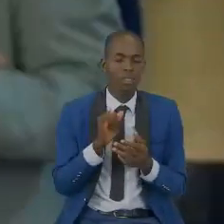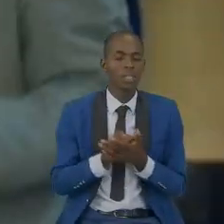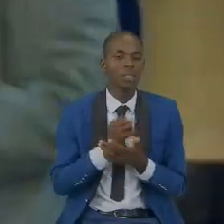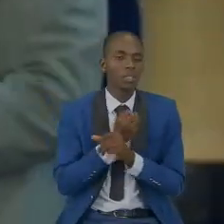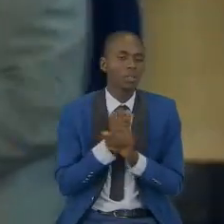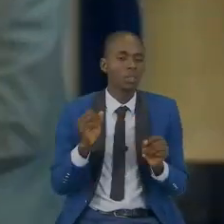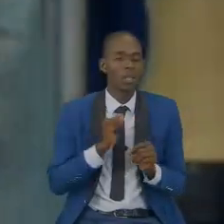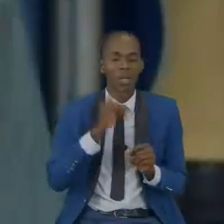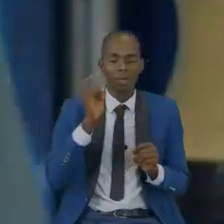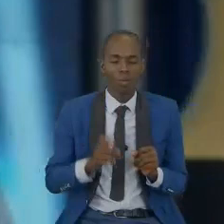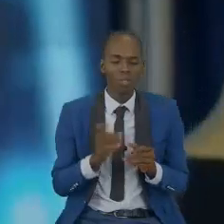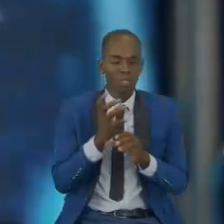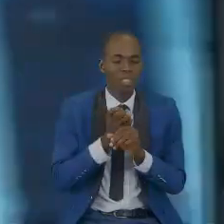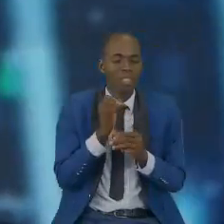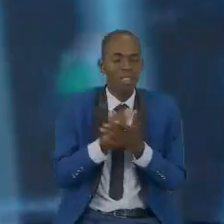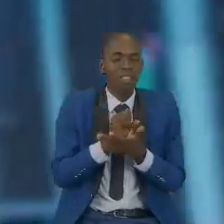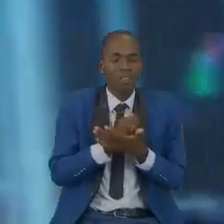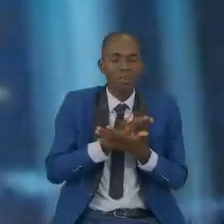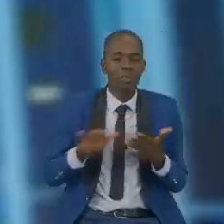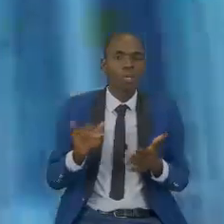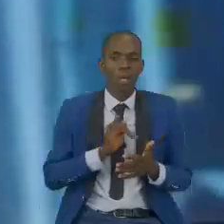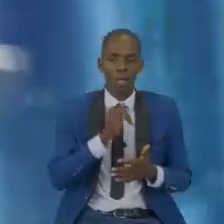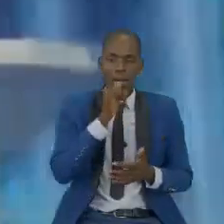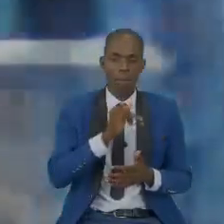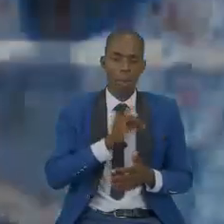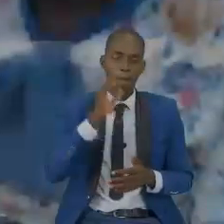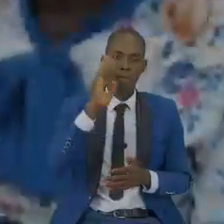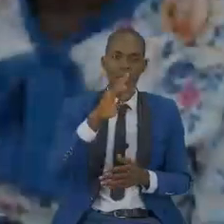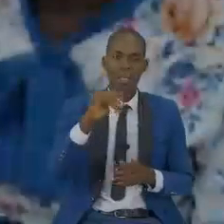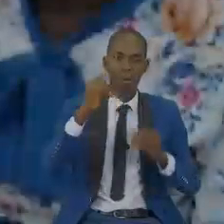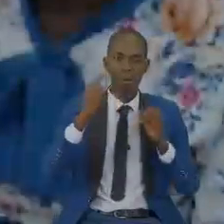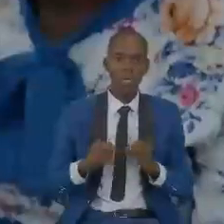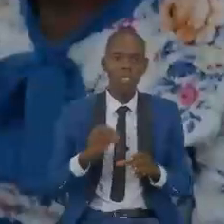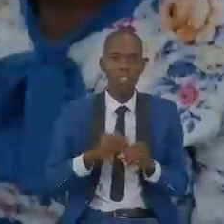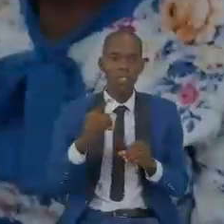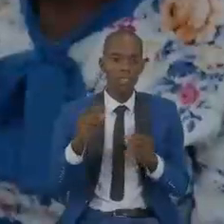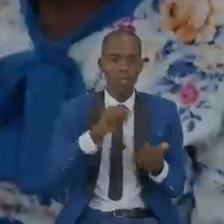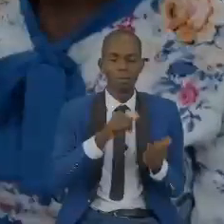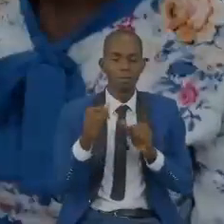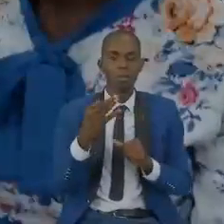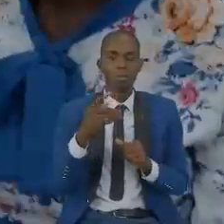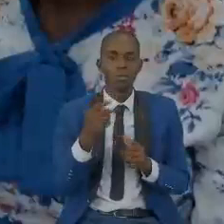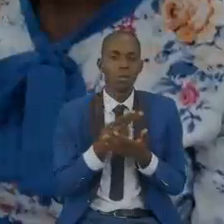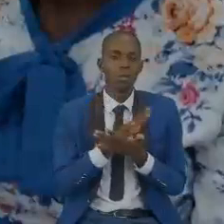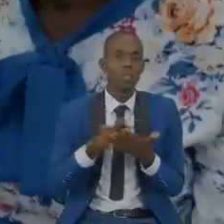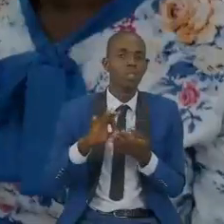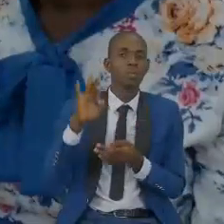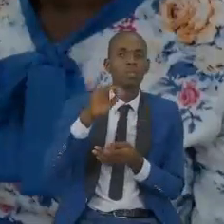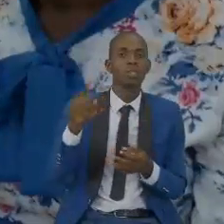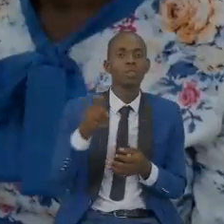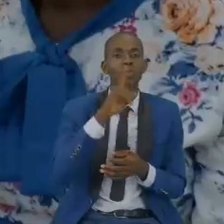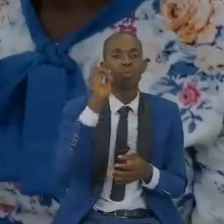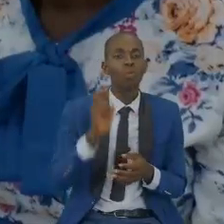must have that sanctification. Am I preaching the power in the baptism of the Holy Ghost? You must